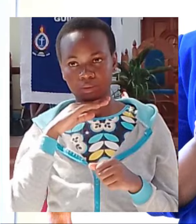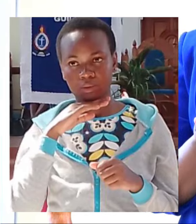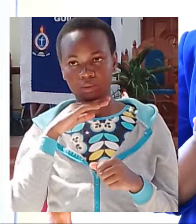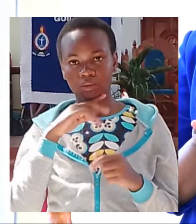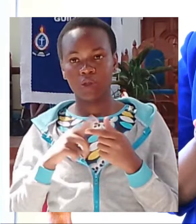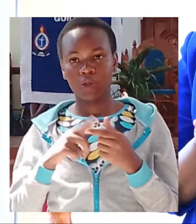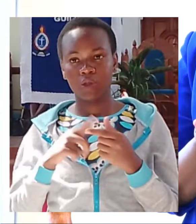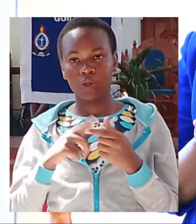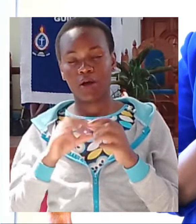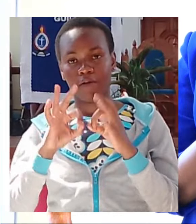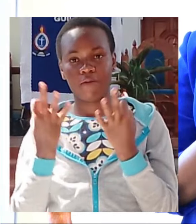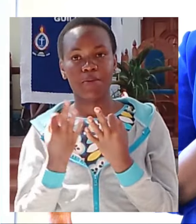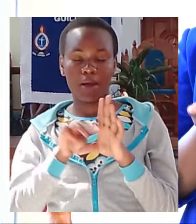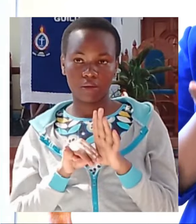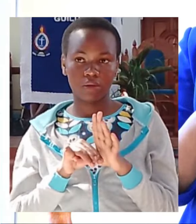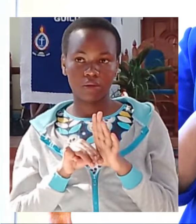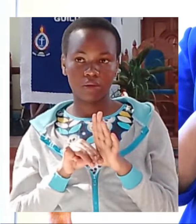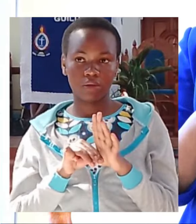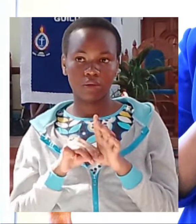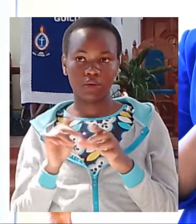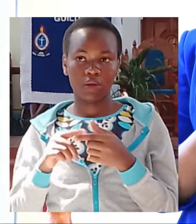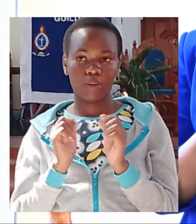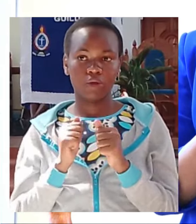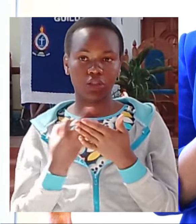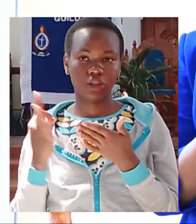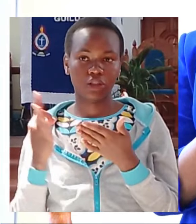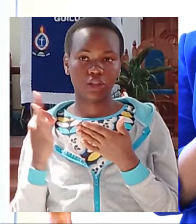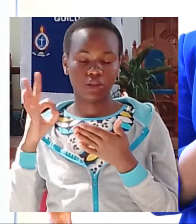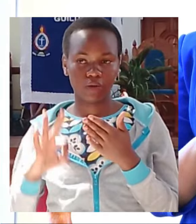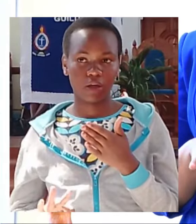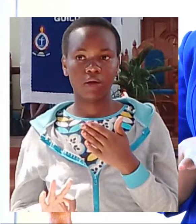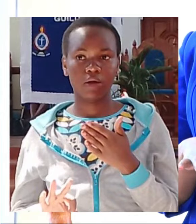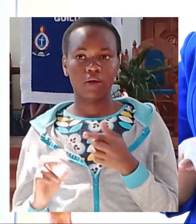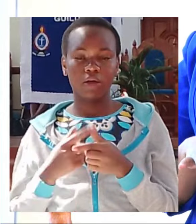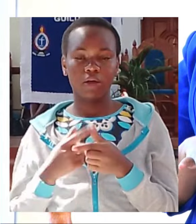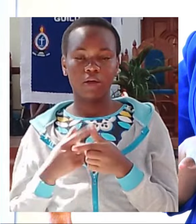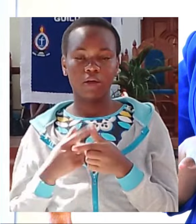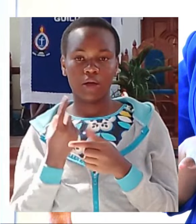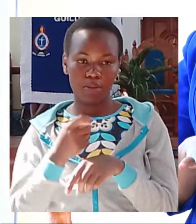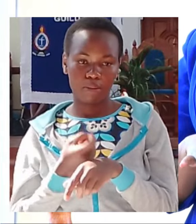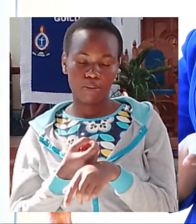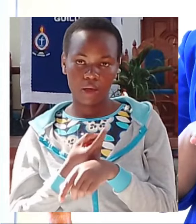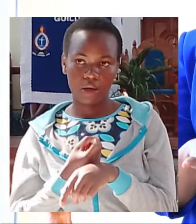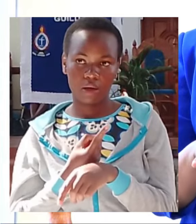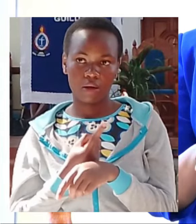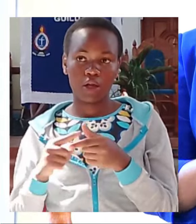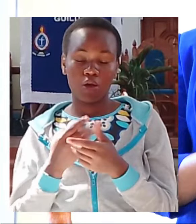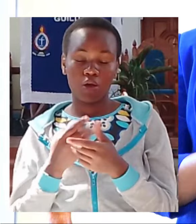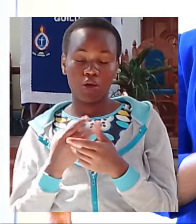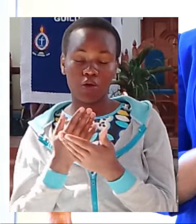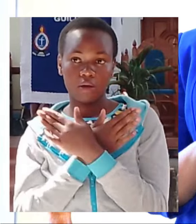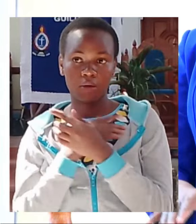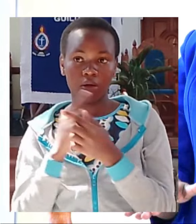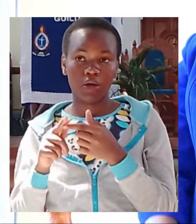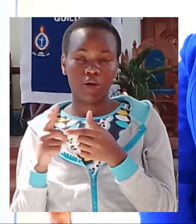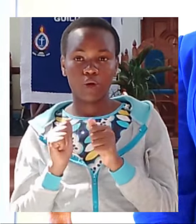Your family members, who can turn against you in a minute? Your friends, who can